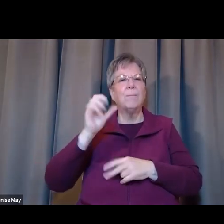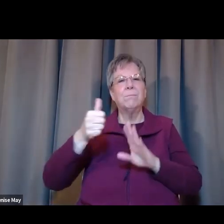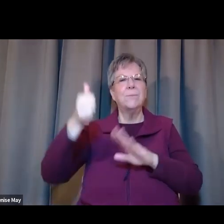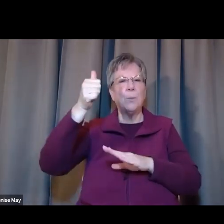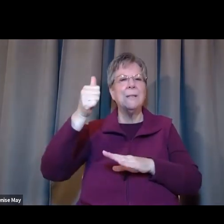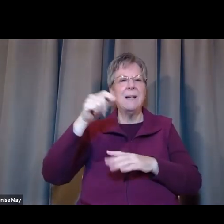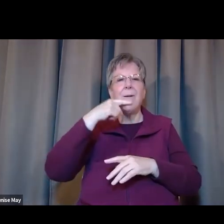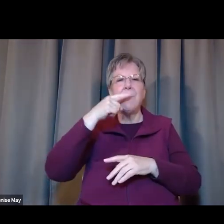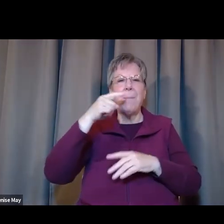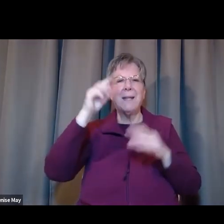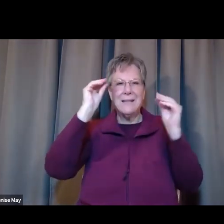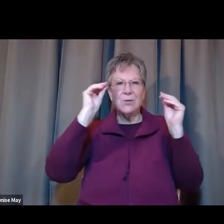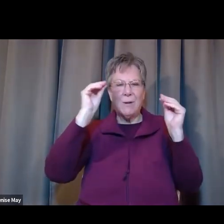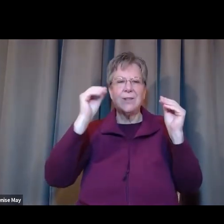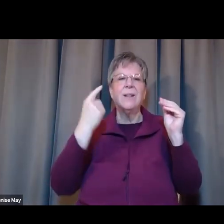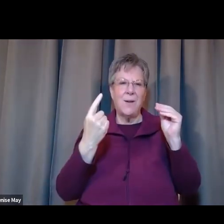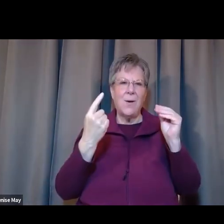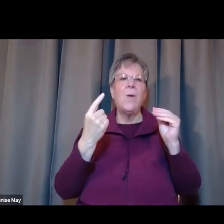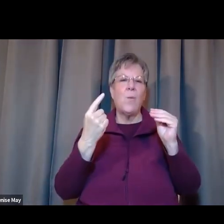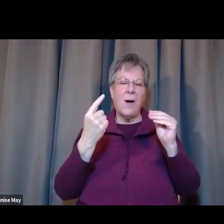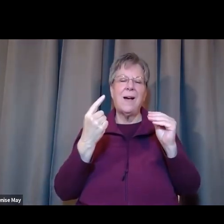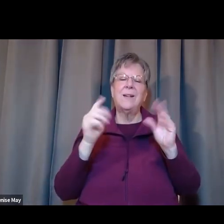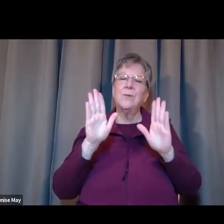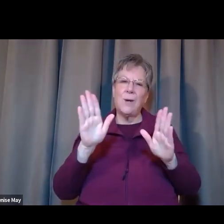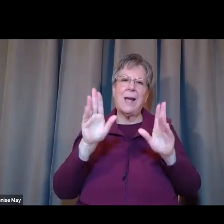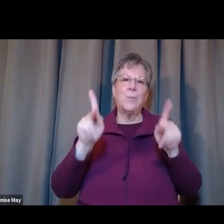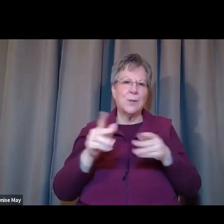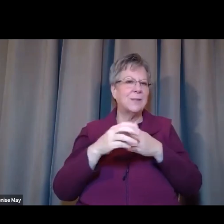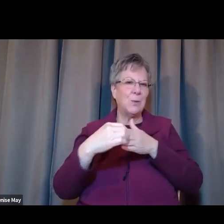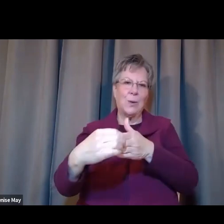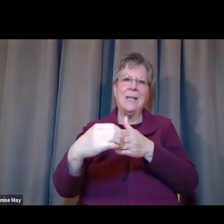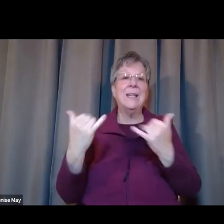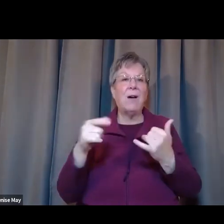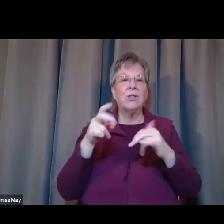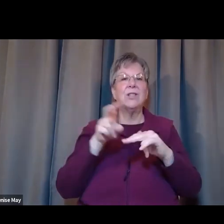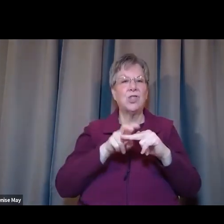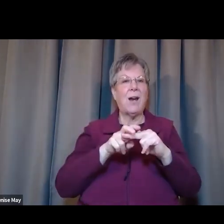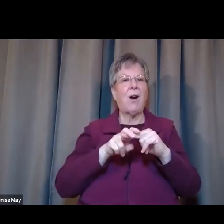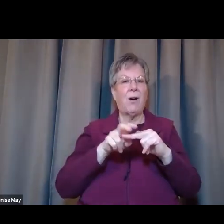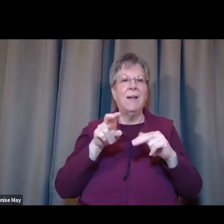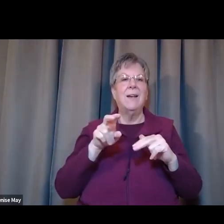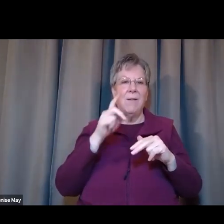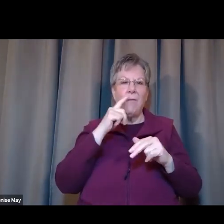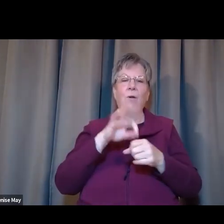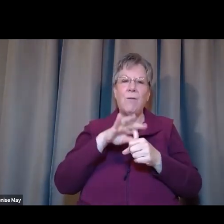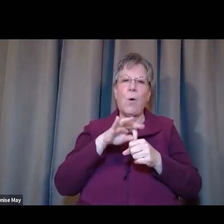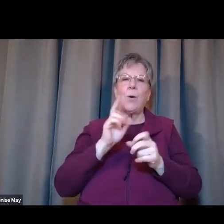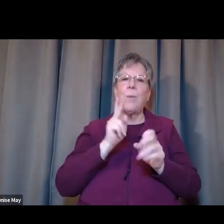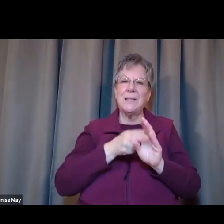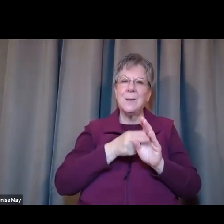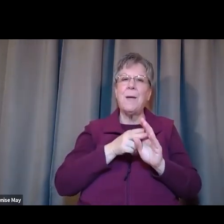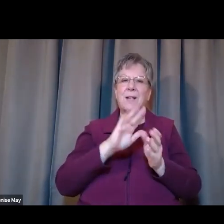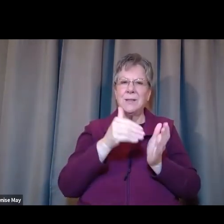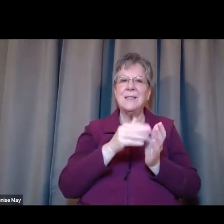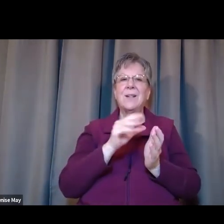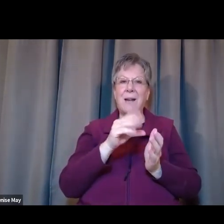one of Montana's great political trailblazers. She now serves as chairwoman of the board at the Voter Participation Center, and most importantly,